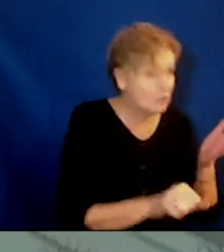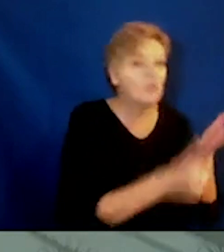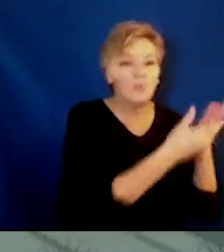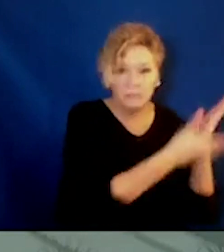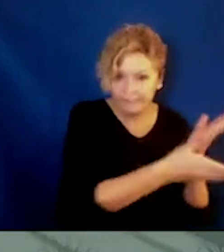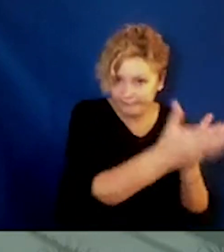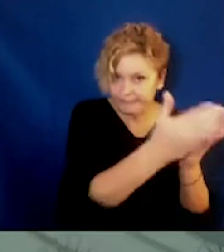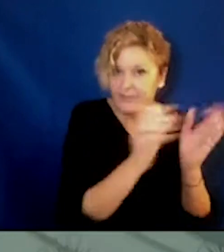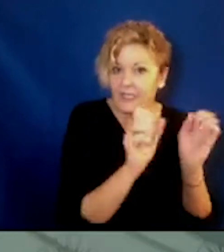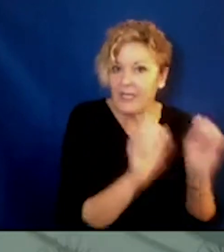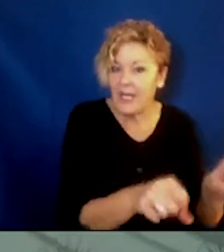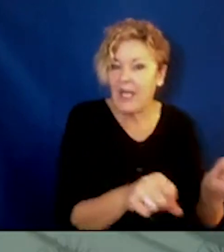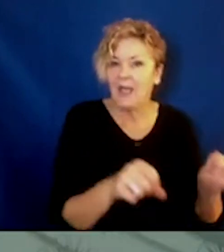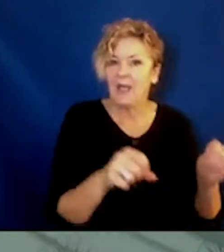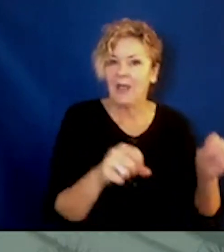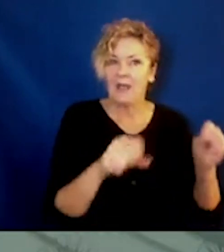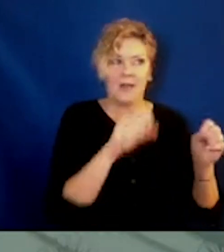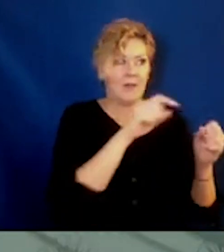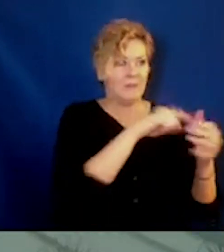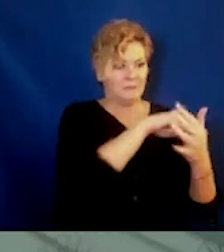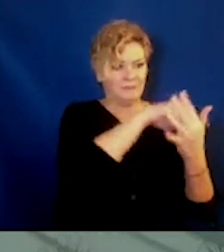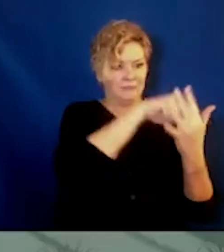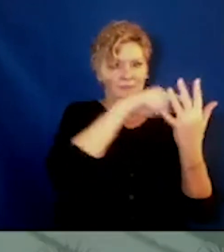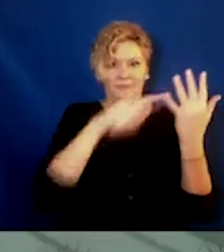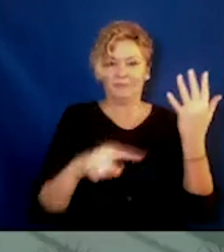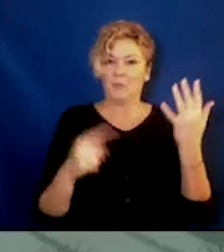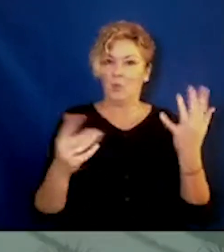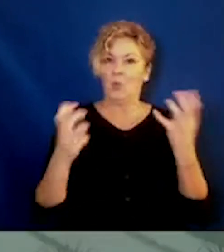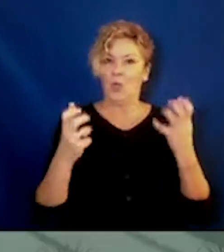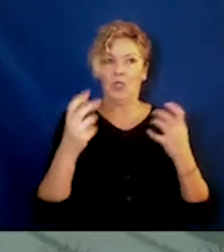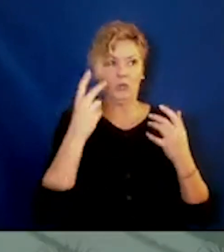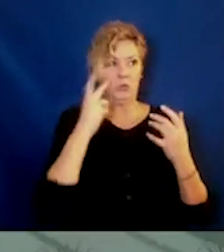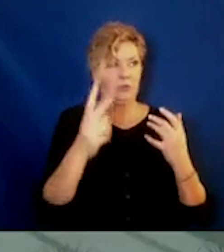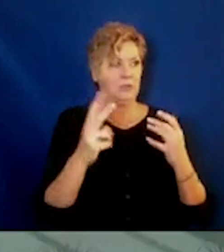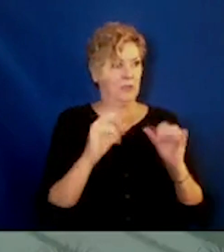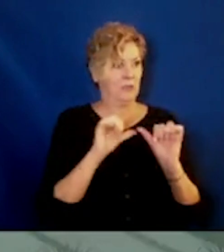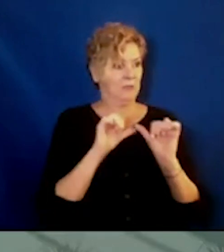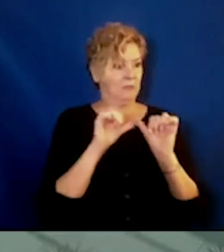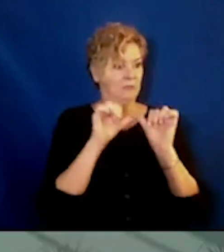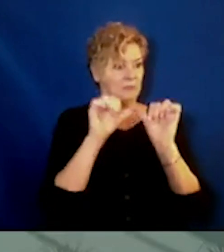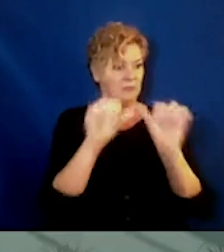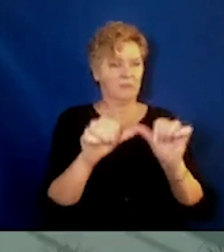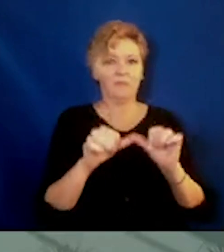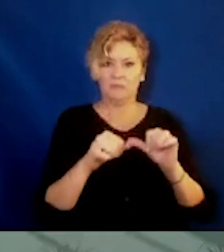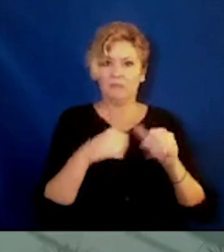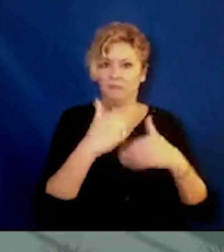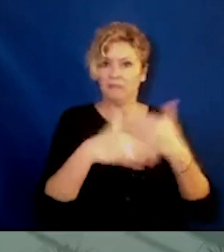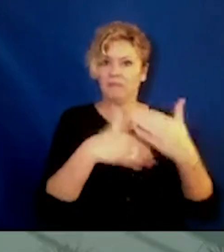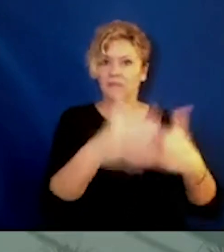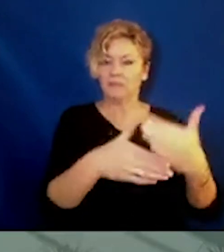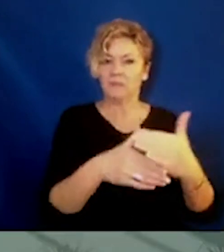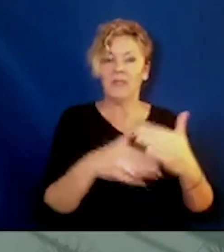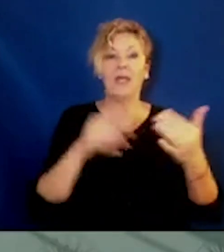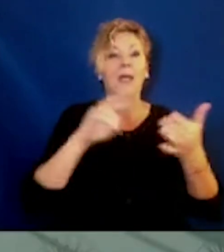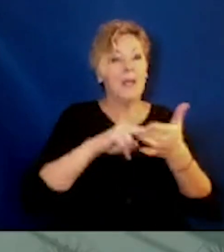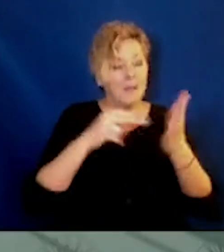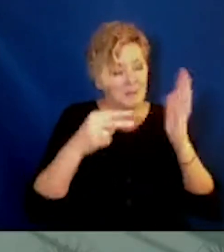COVID-19, and for us to do all the things that we want, to have children in school, to have